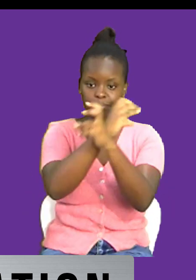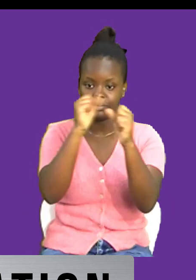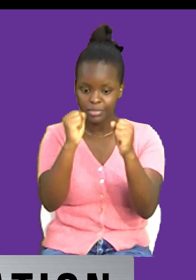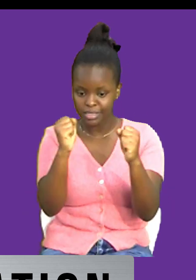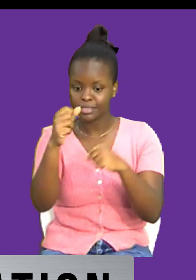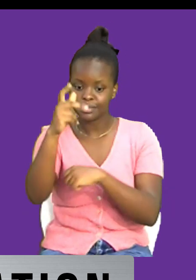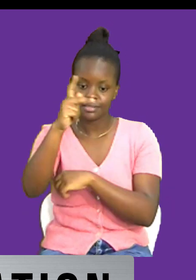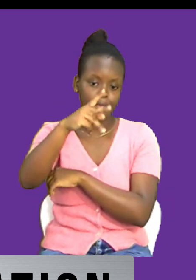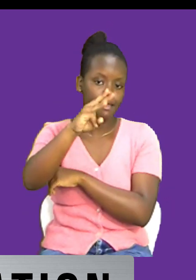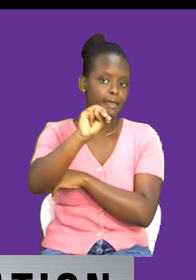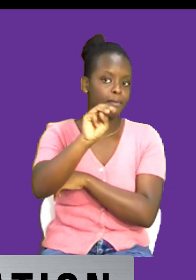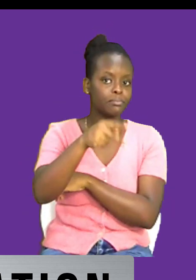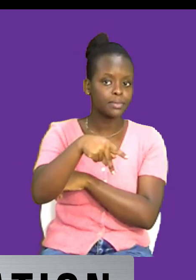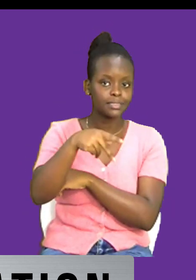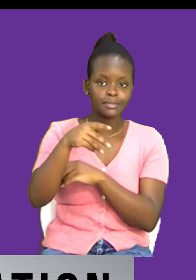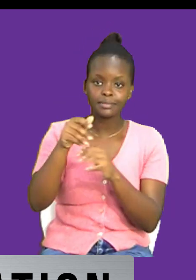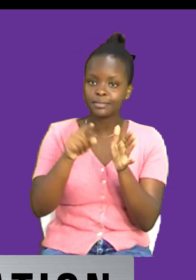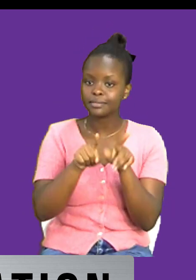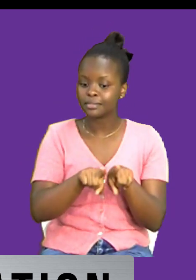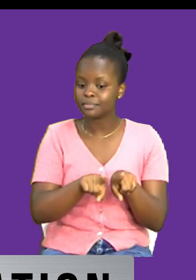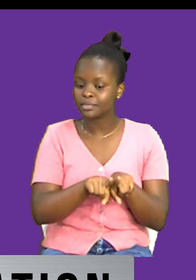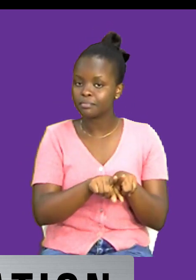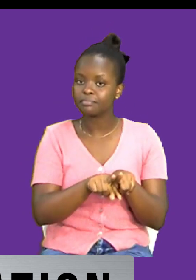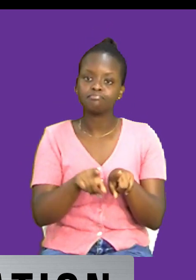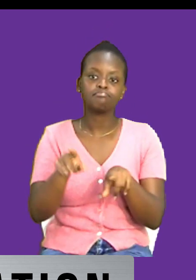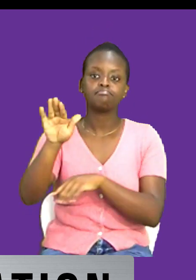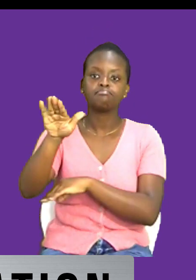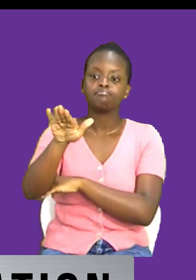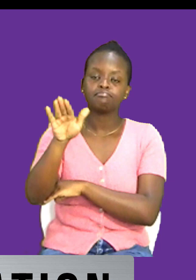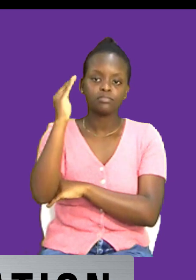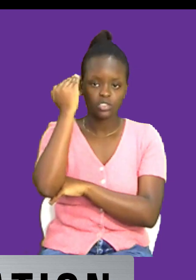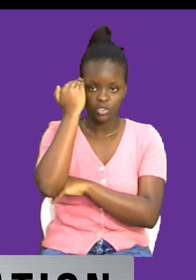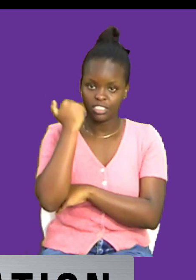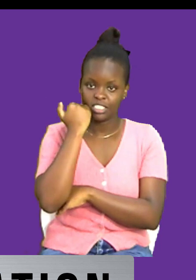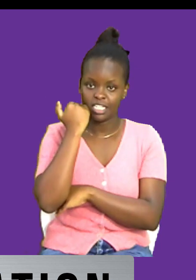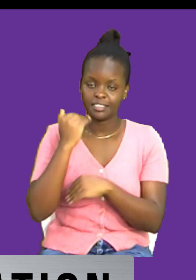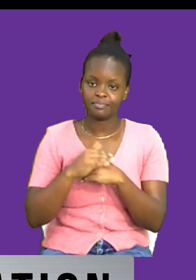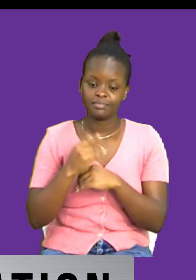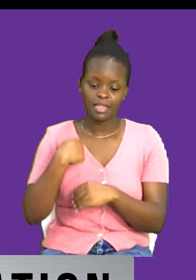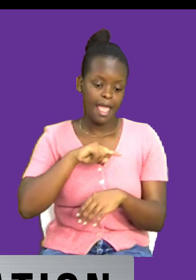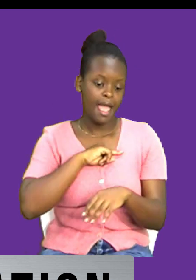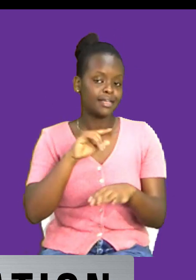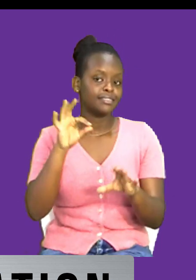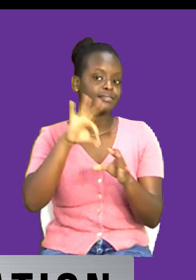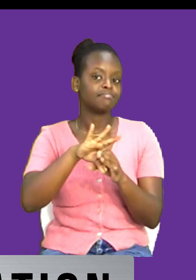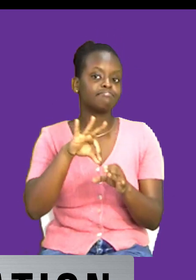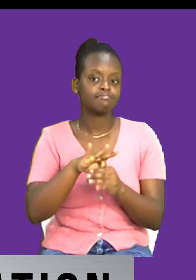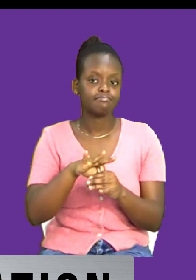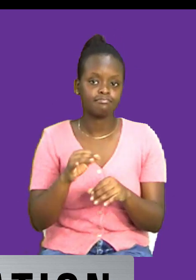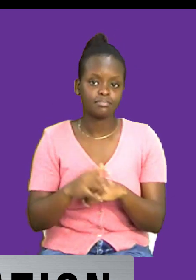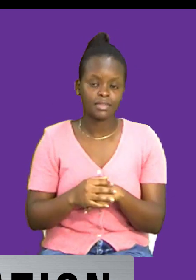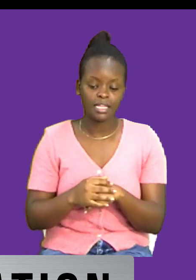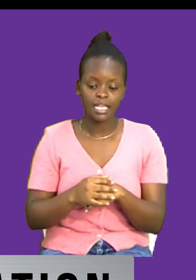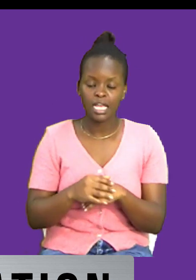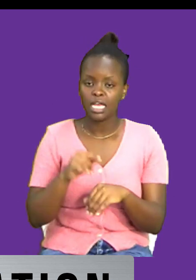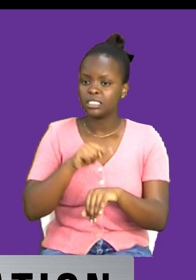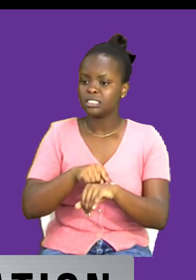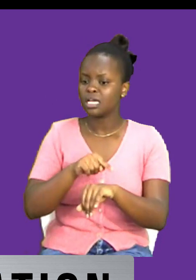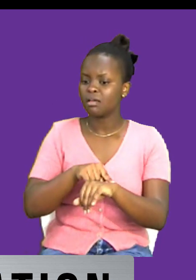the MPs, we appointed the judiciary. It is our appointment. When they read that during the